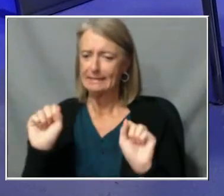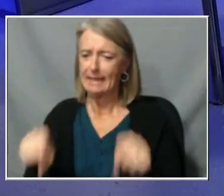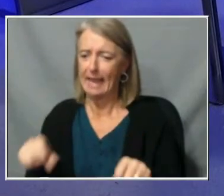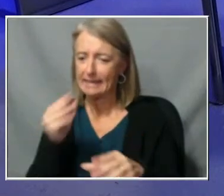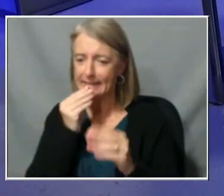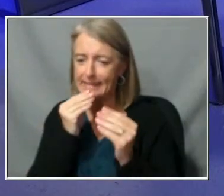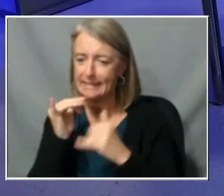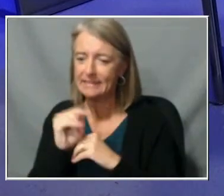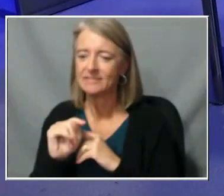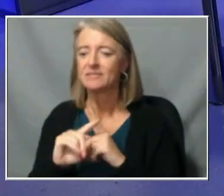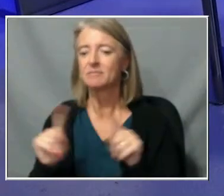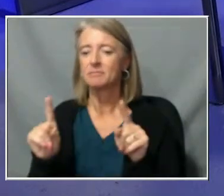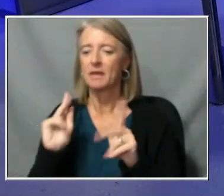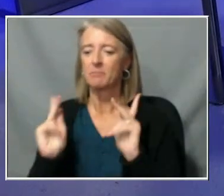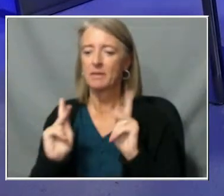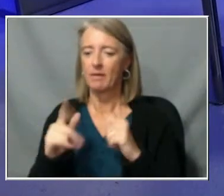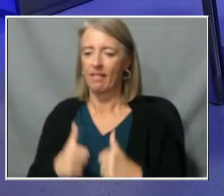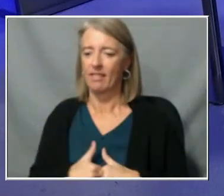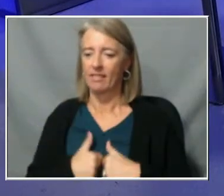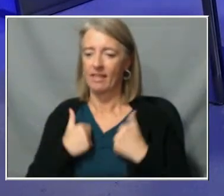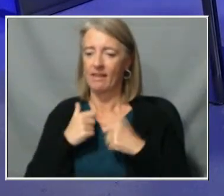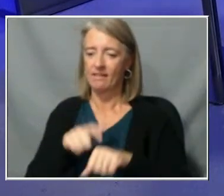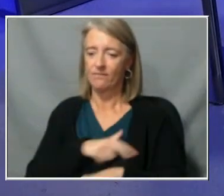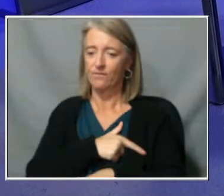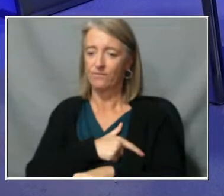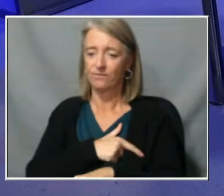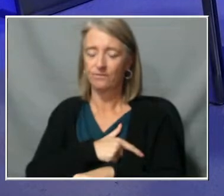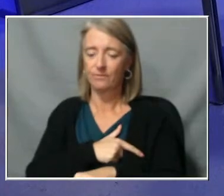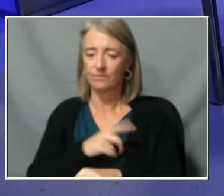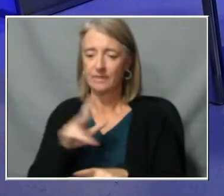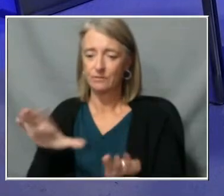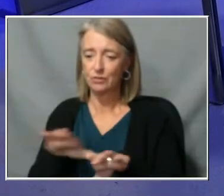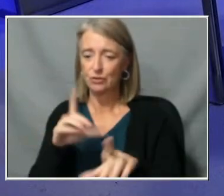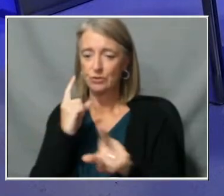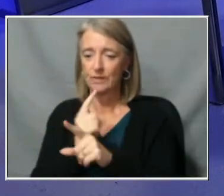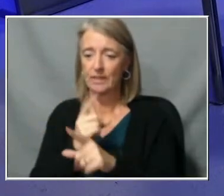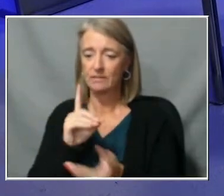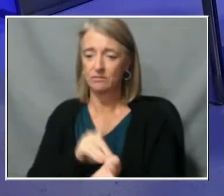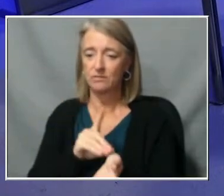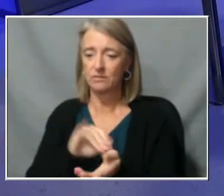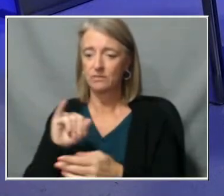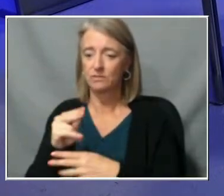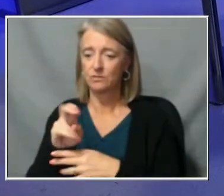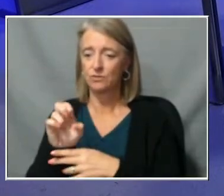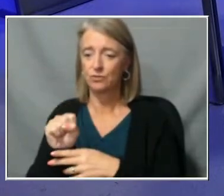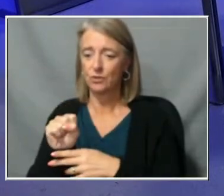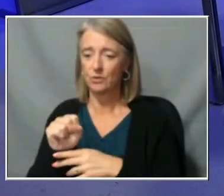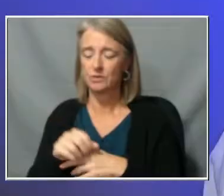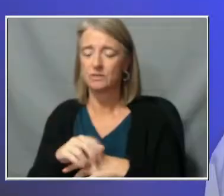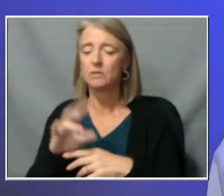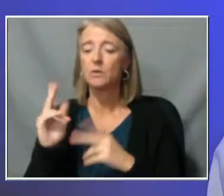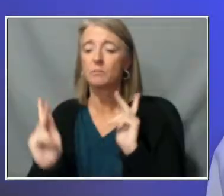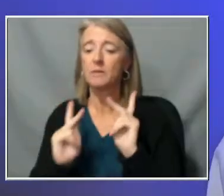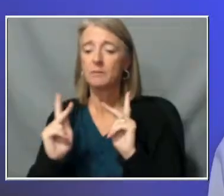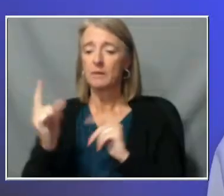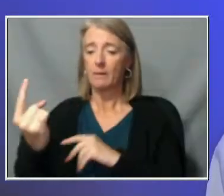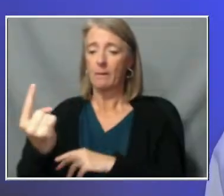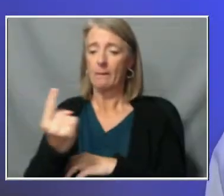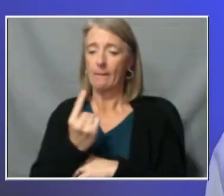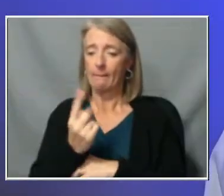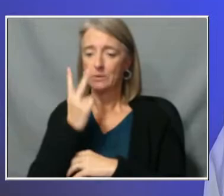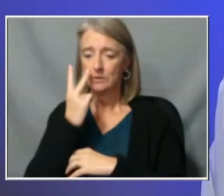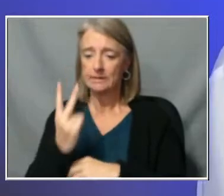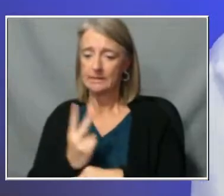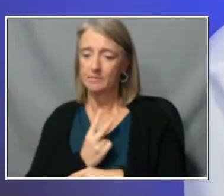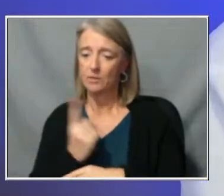you've got these people living so long. I mean, you got to do it right, Dr. Jones? Yeah. One of the things that when people come to see me, one of the